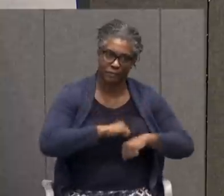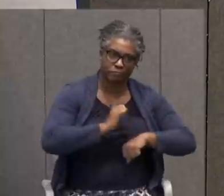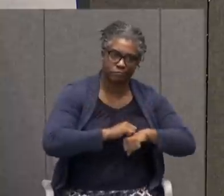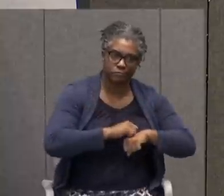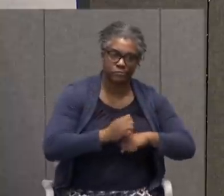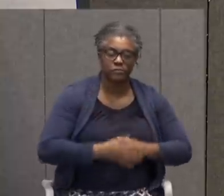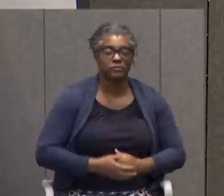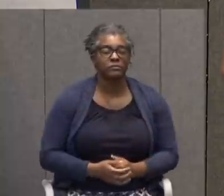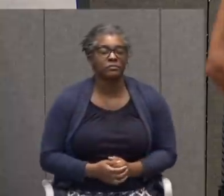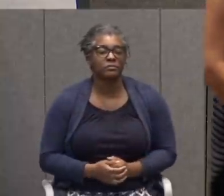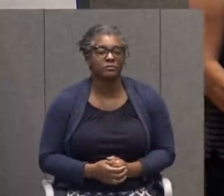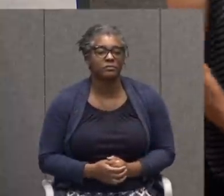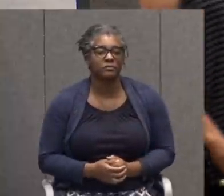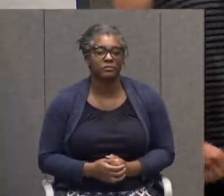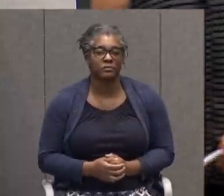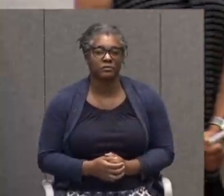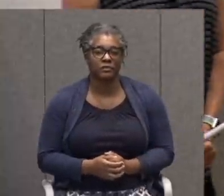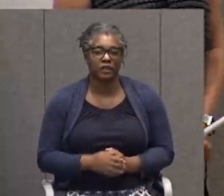the imprint.